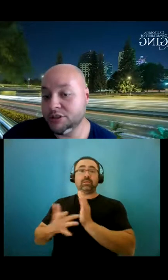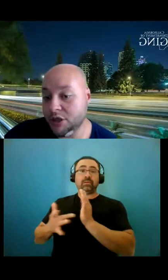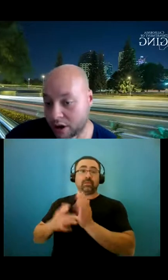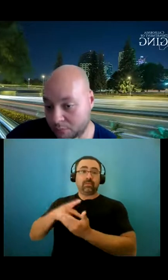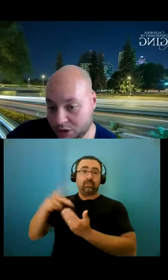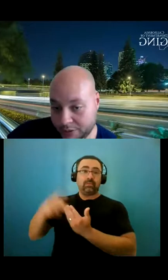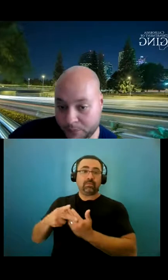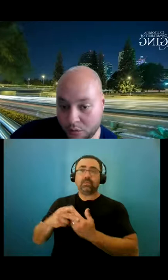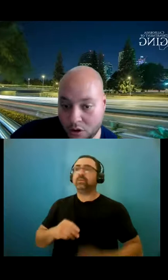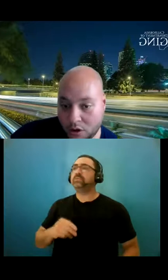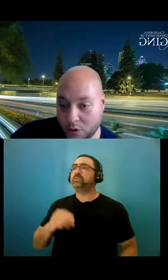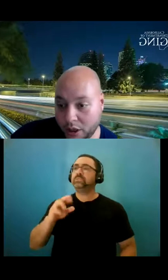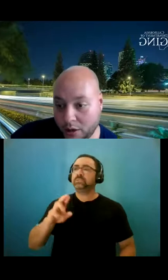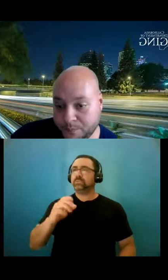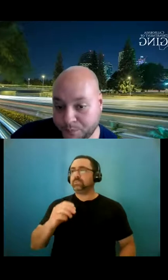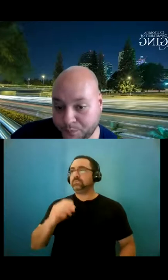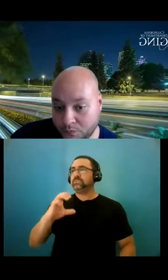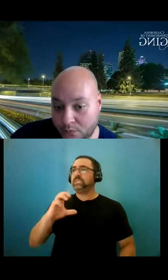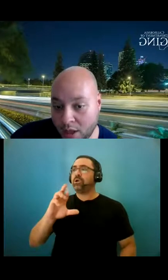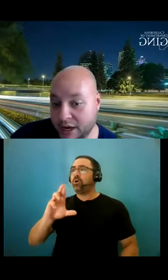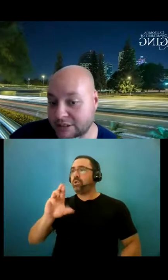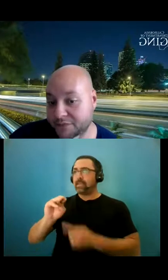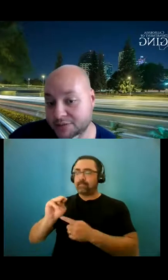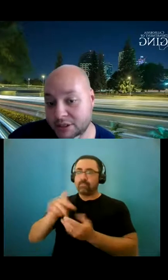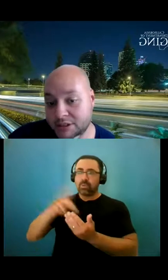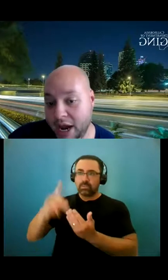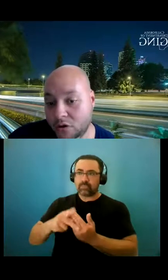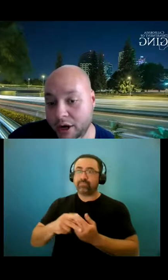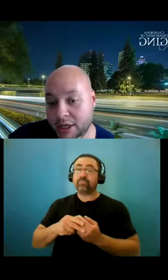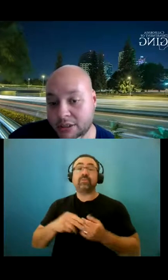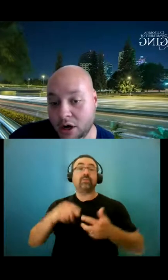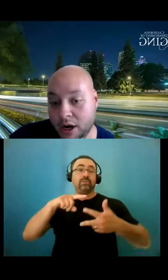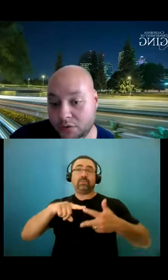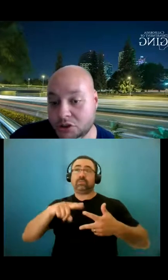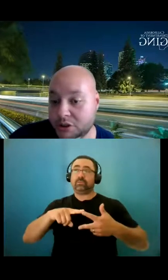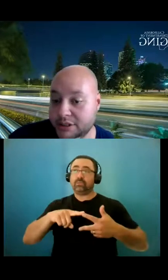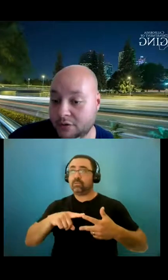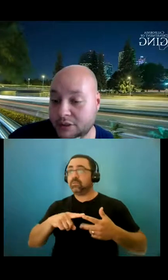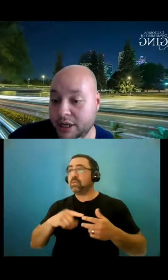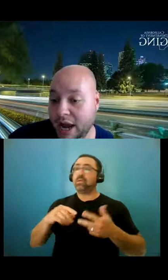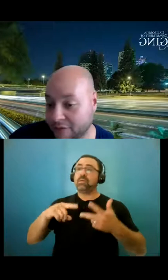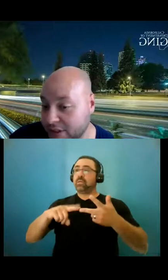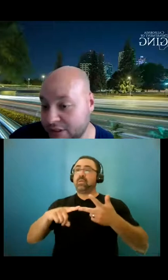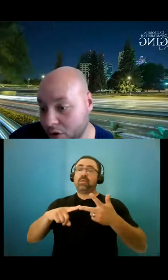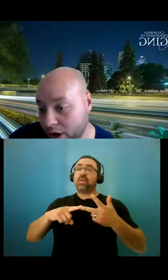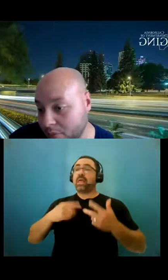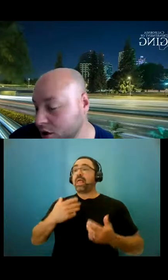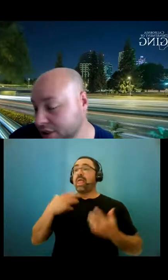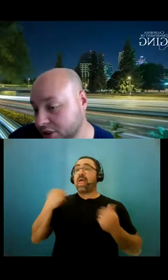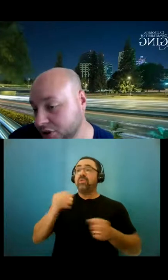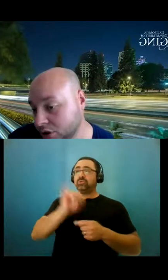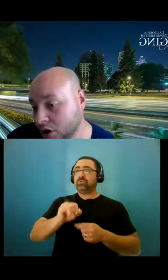our CRM project that we're currently working on. The next investment in this category is our Health Insurance Counseling and Advocacy